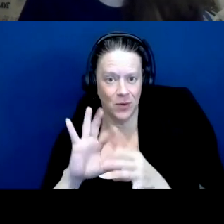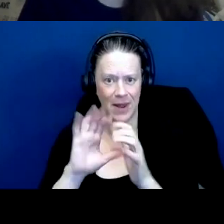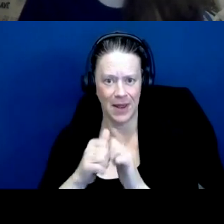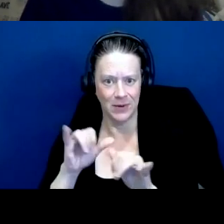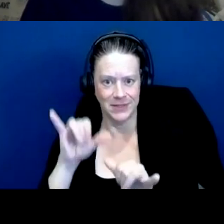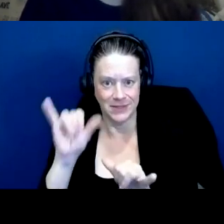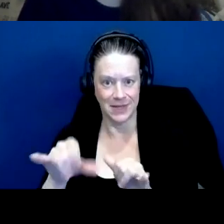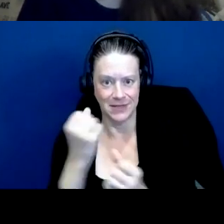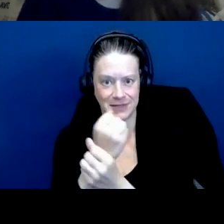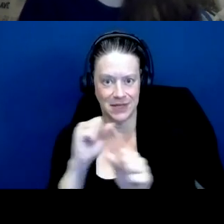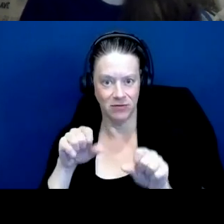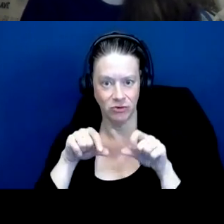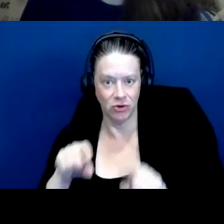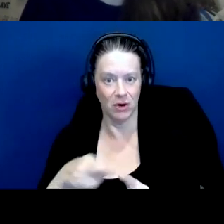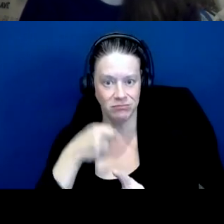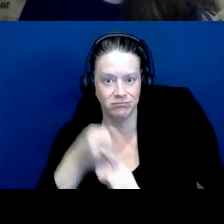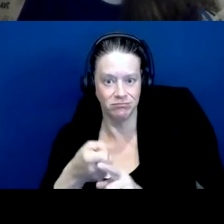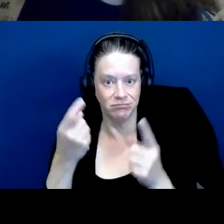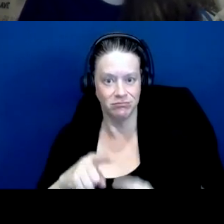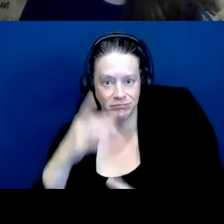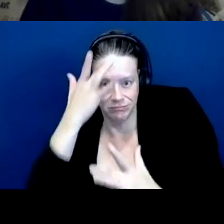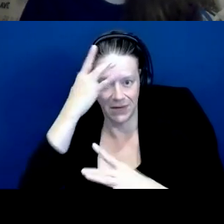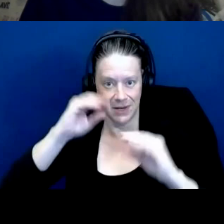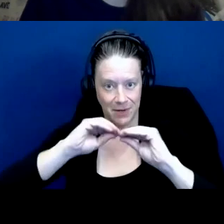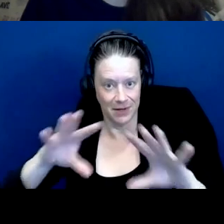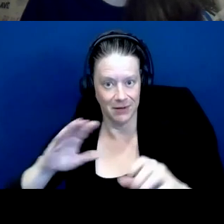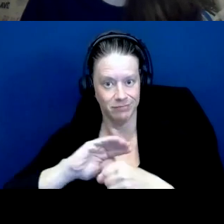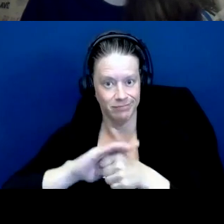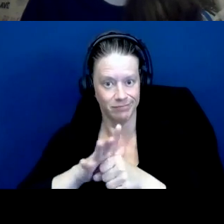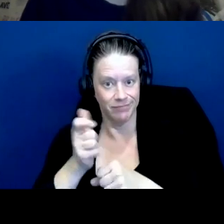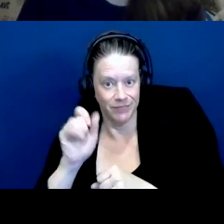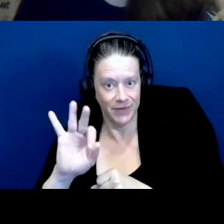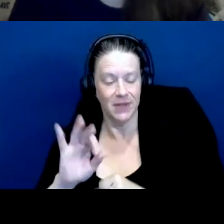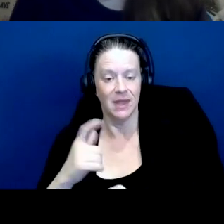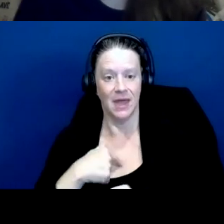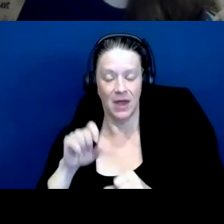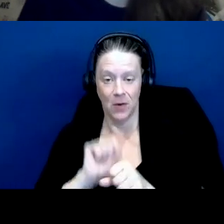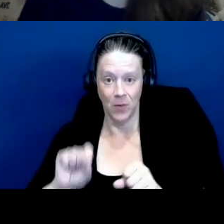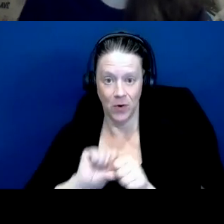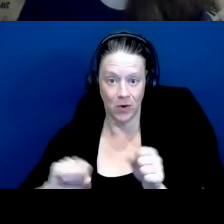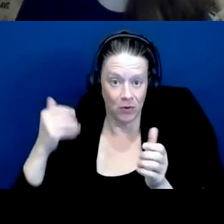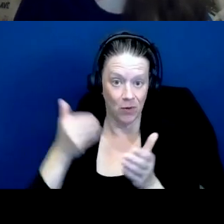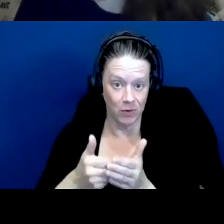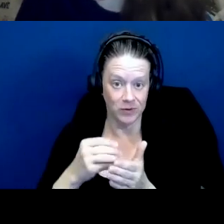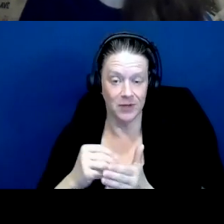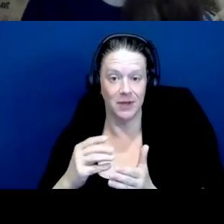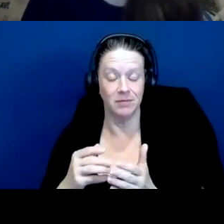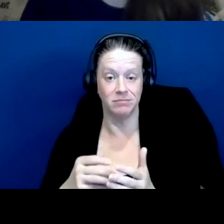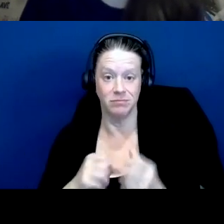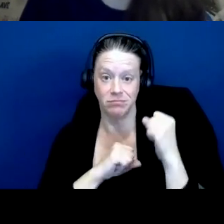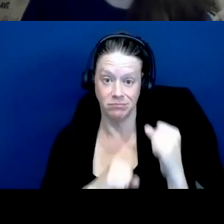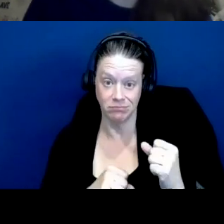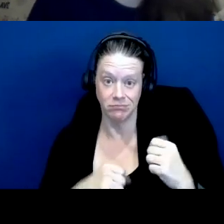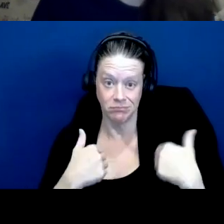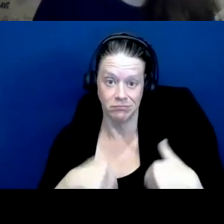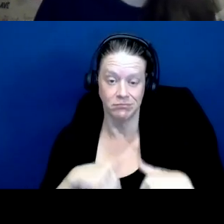as Cheryl and Susan mentioned, I work closely and largely with kids with developmental